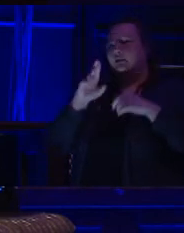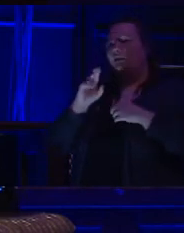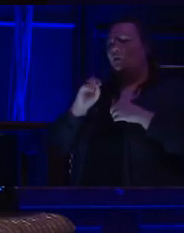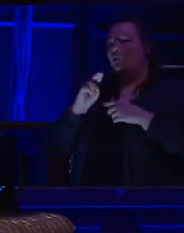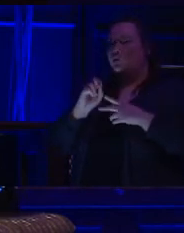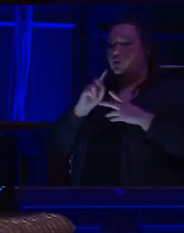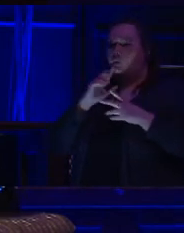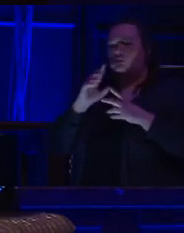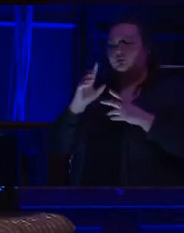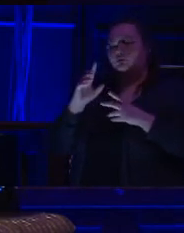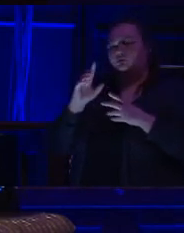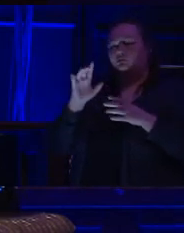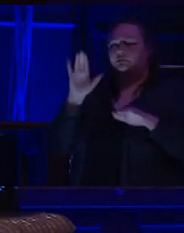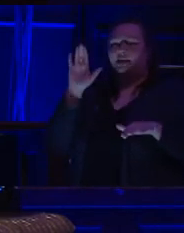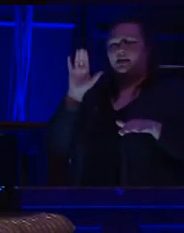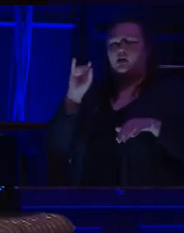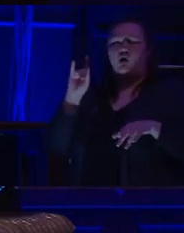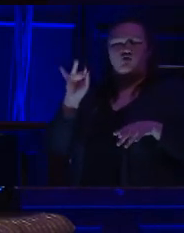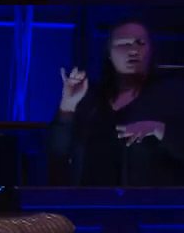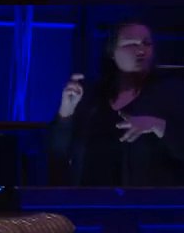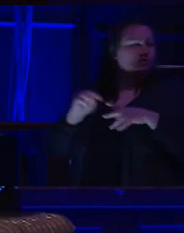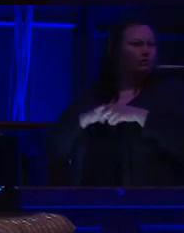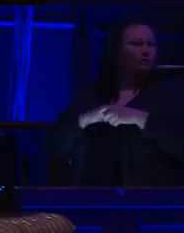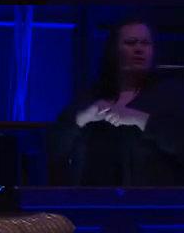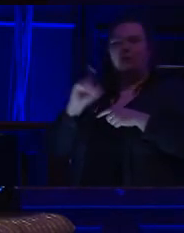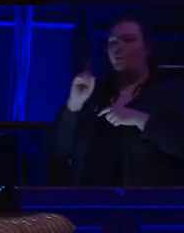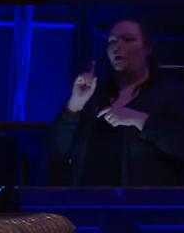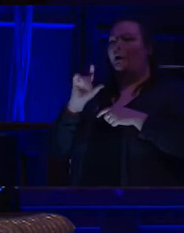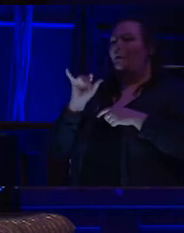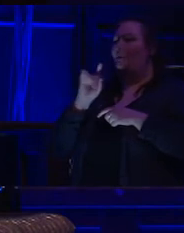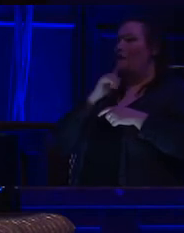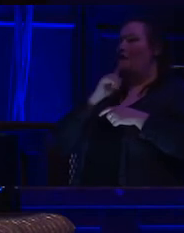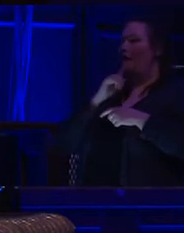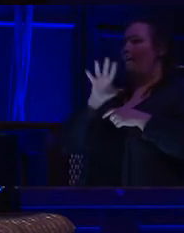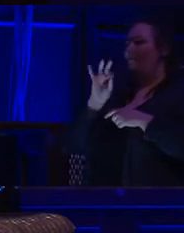inauguration. Where the Light Falls In.